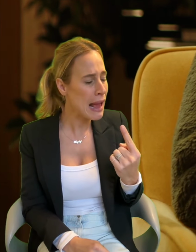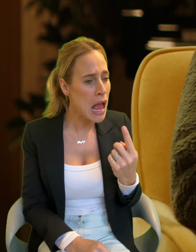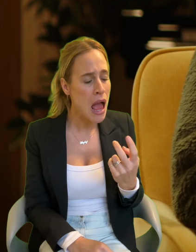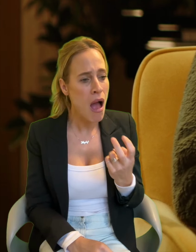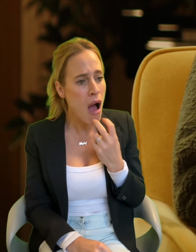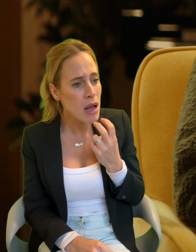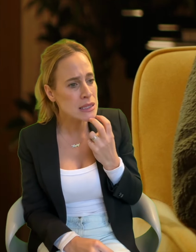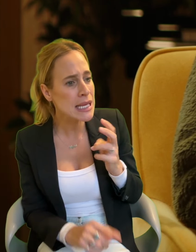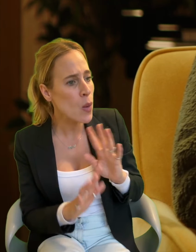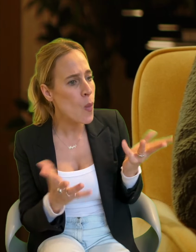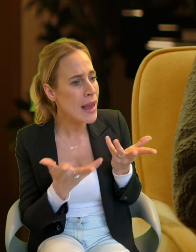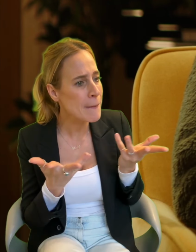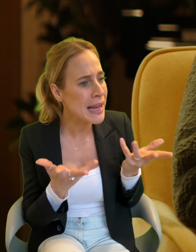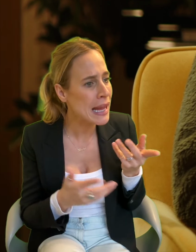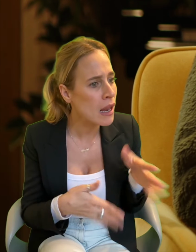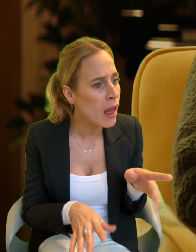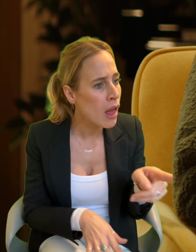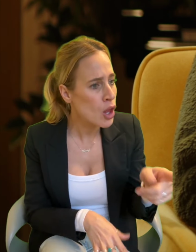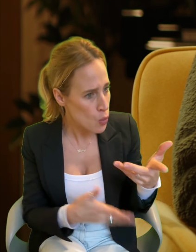that. And she went,